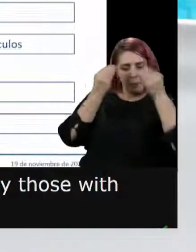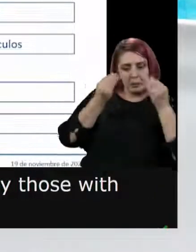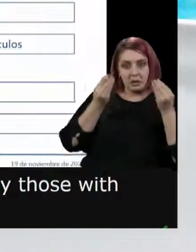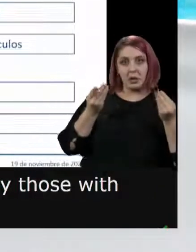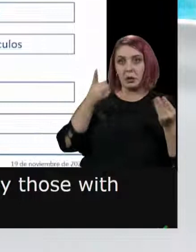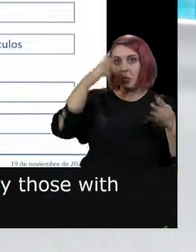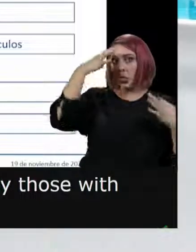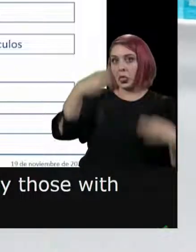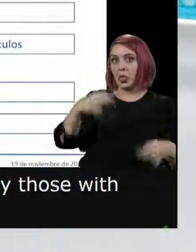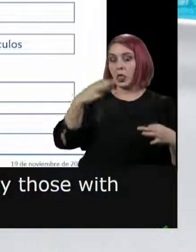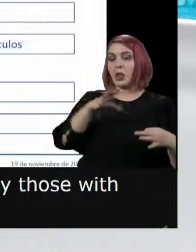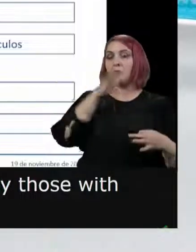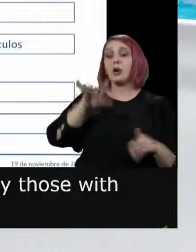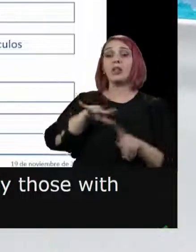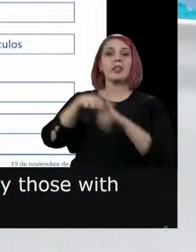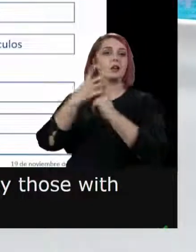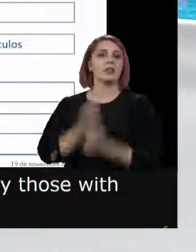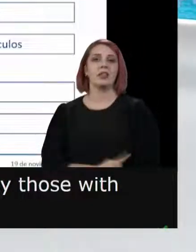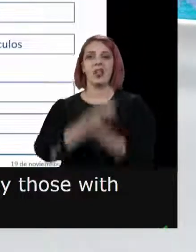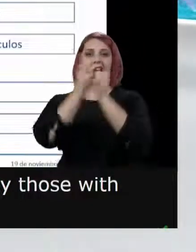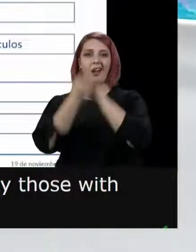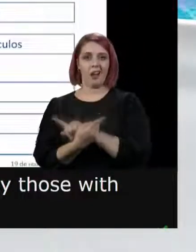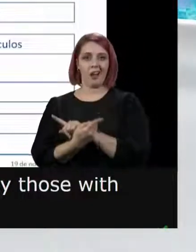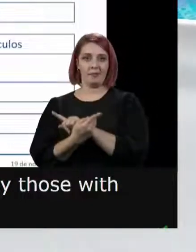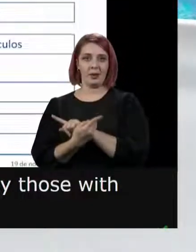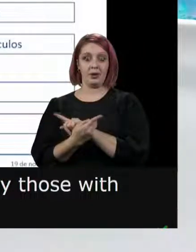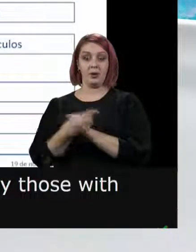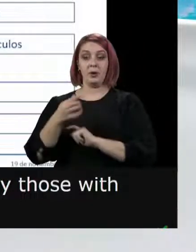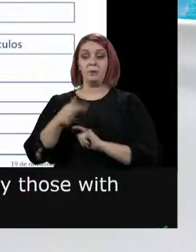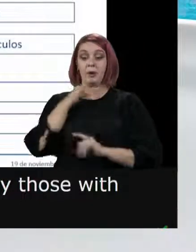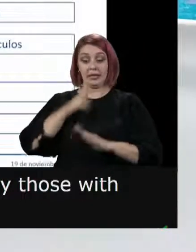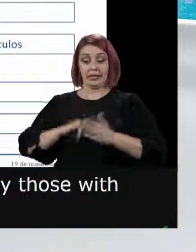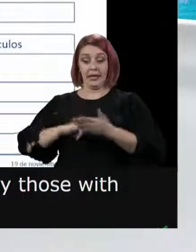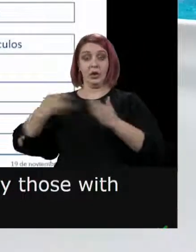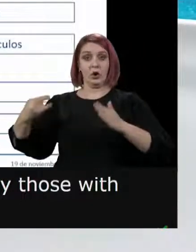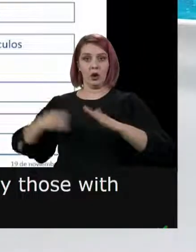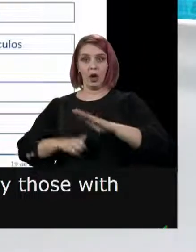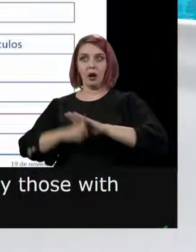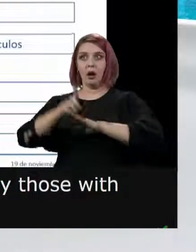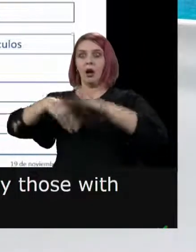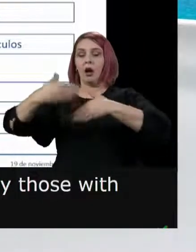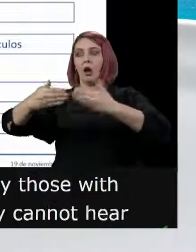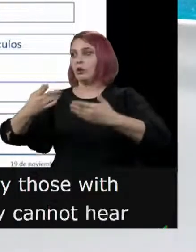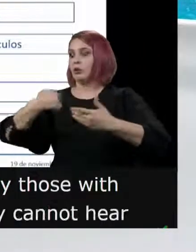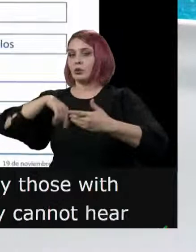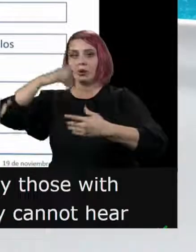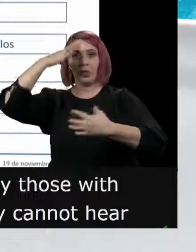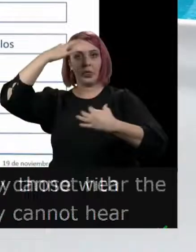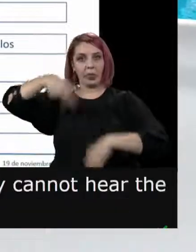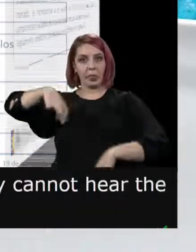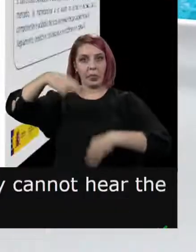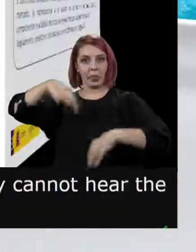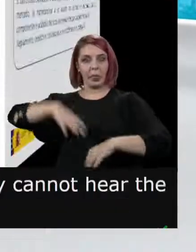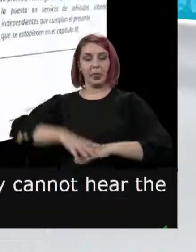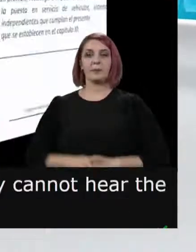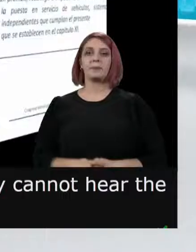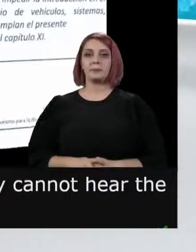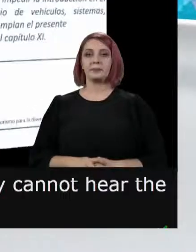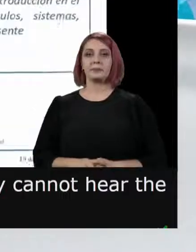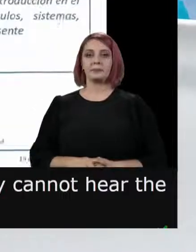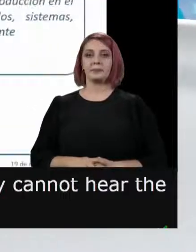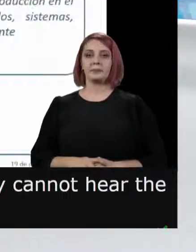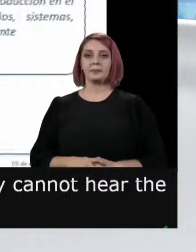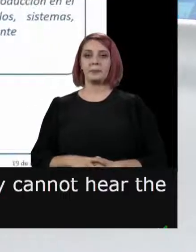there's a new risk, meaning that if they cannot hear the vehicle coming, it can be dangerous for them to be